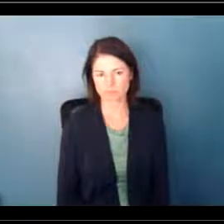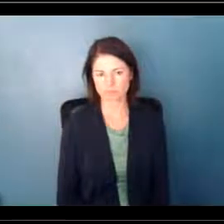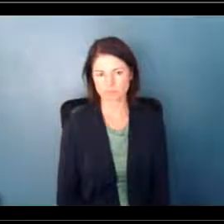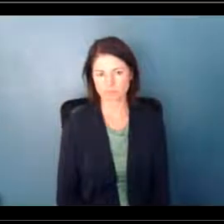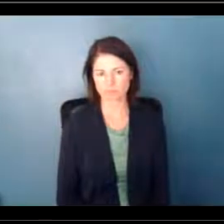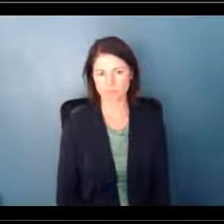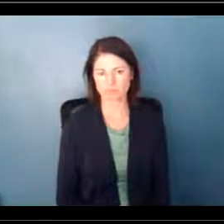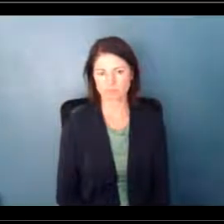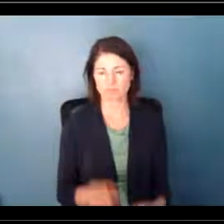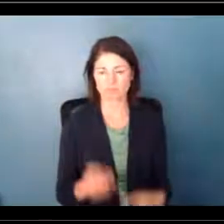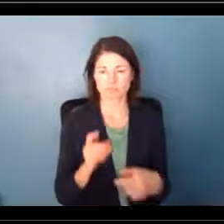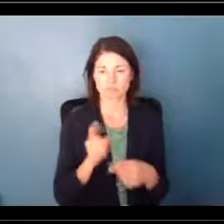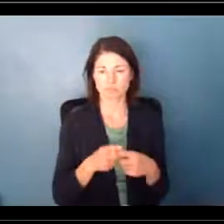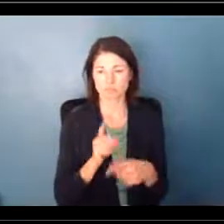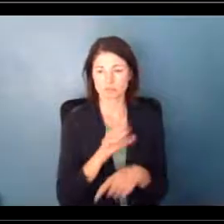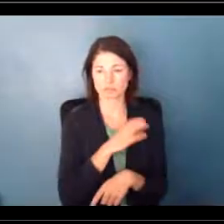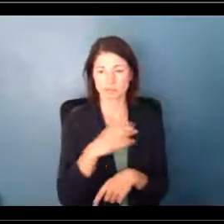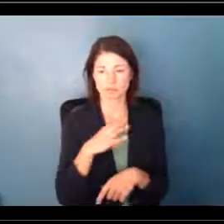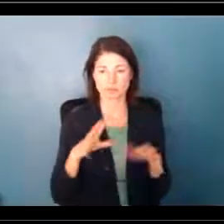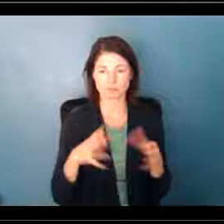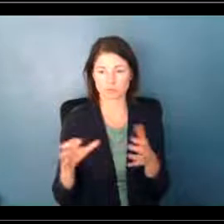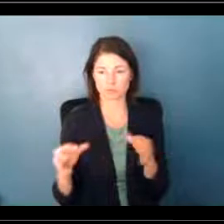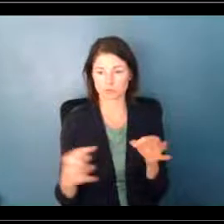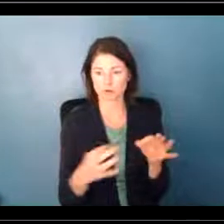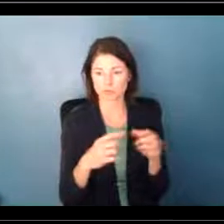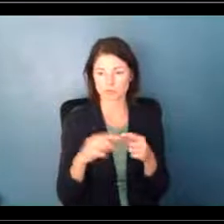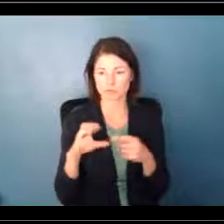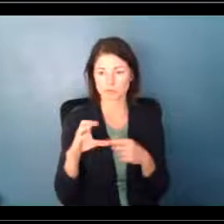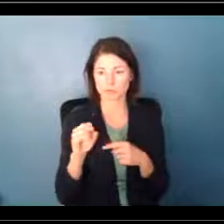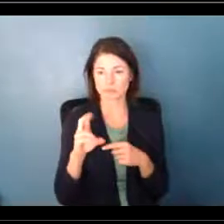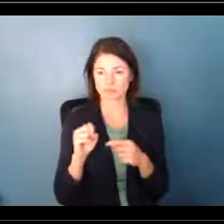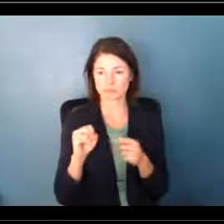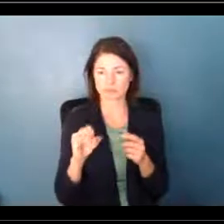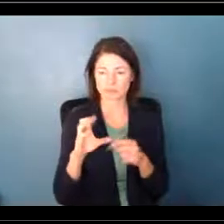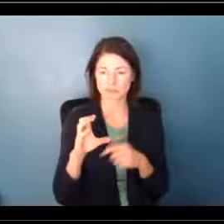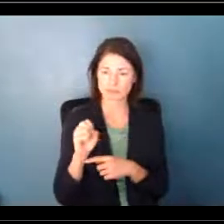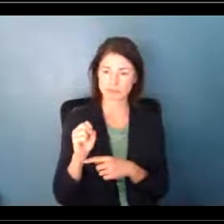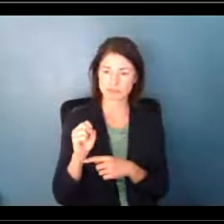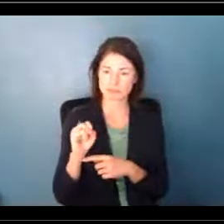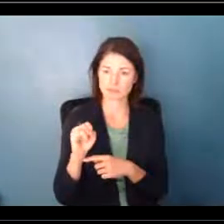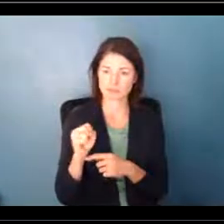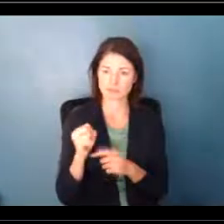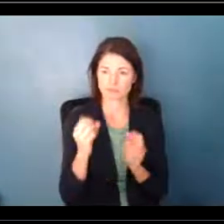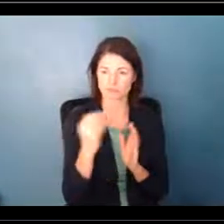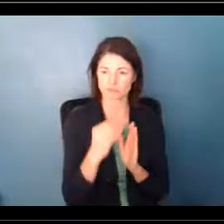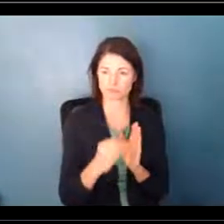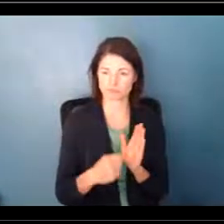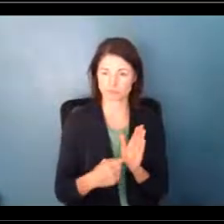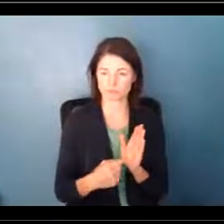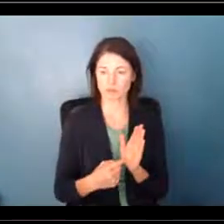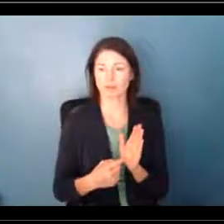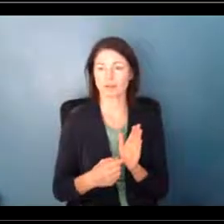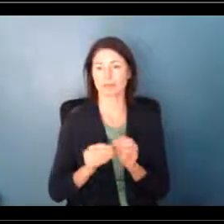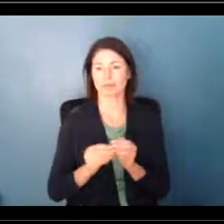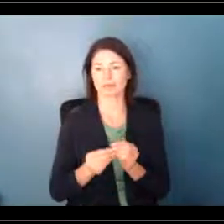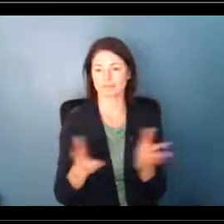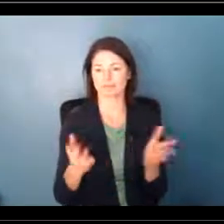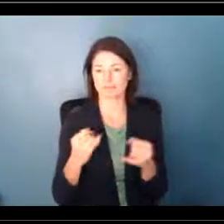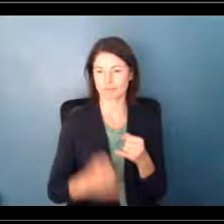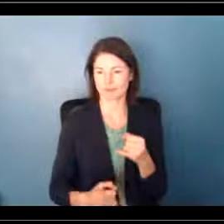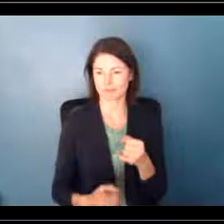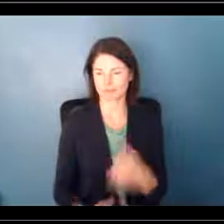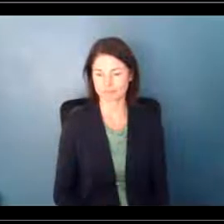thesis. Then also releasing that final interim thesis moving forward. And then in the